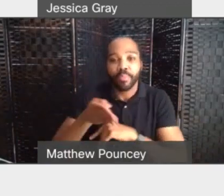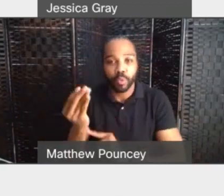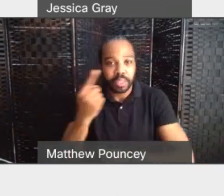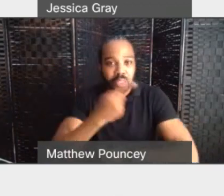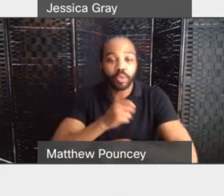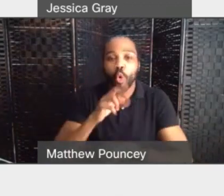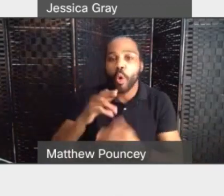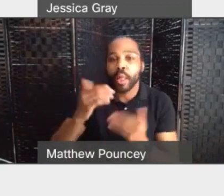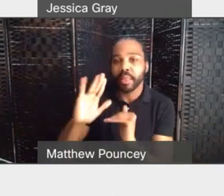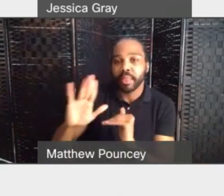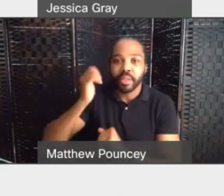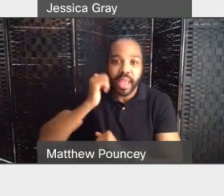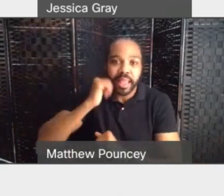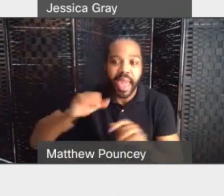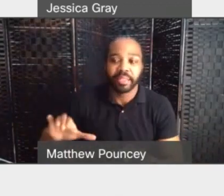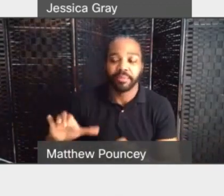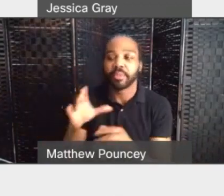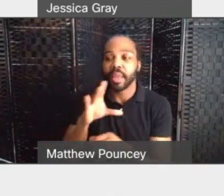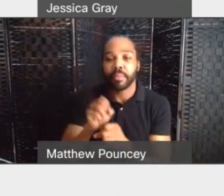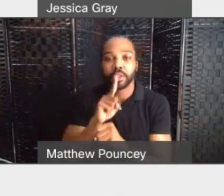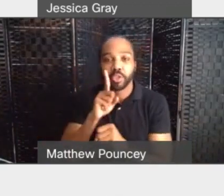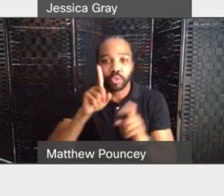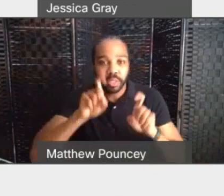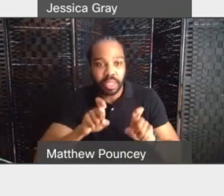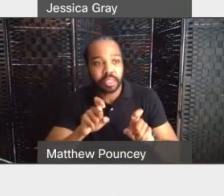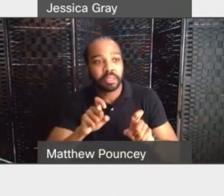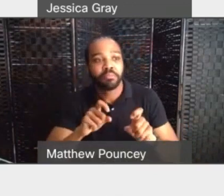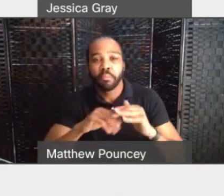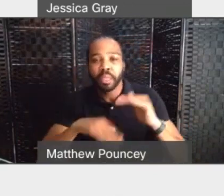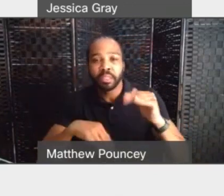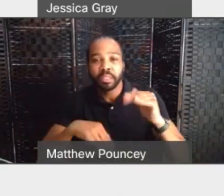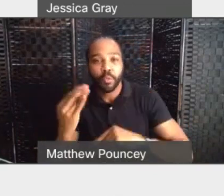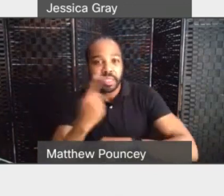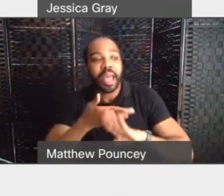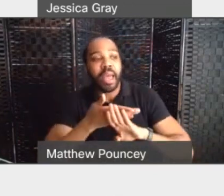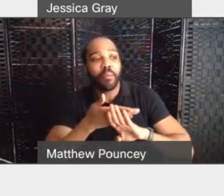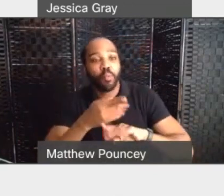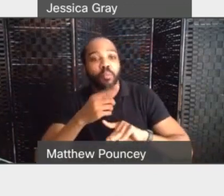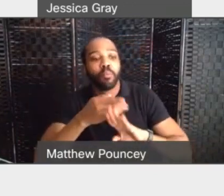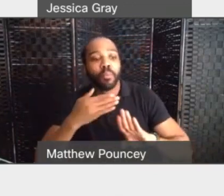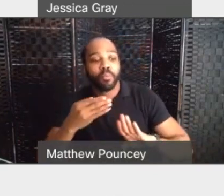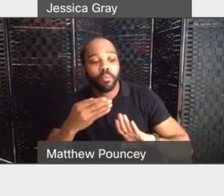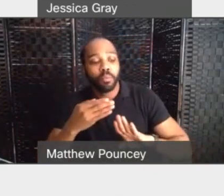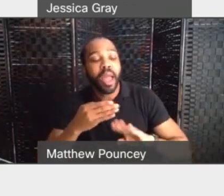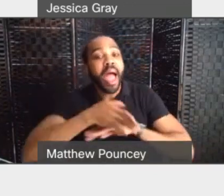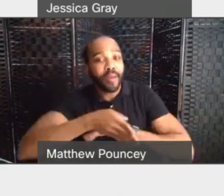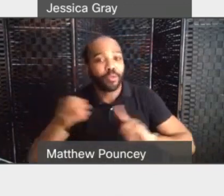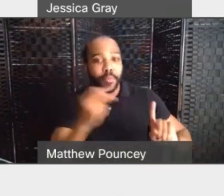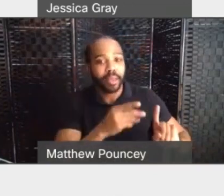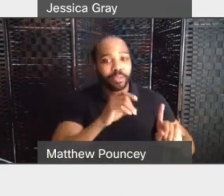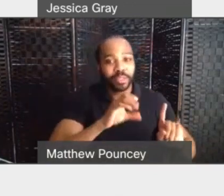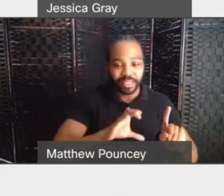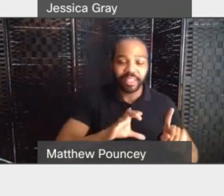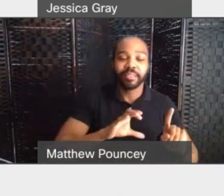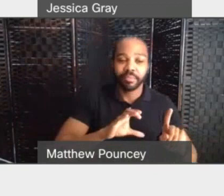tested for COVID-19 within 3 to 5 days after returning to DC. And then it outlines a lot of those different things. I